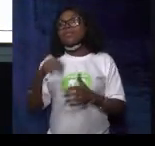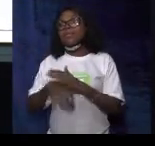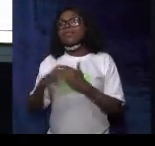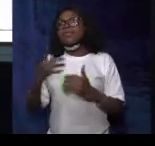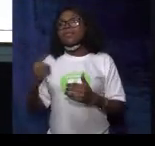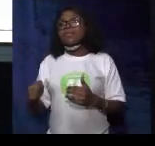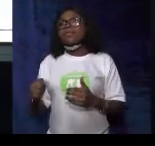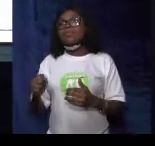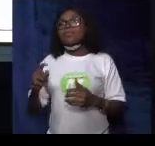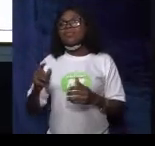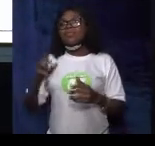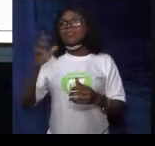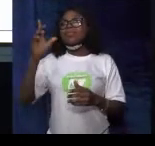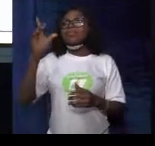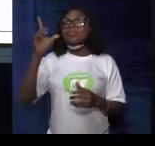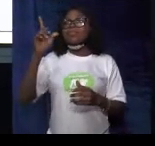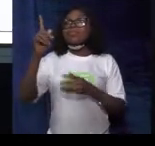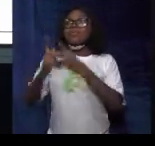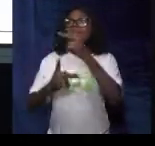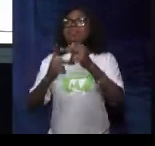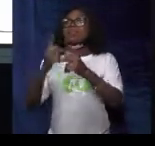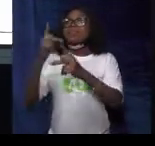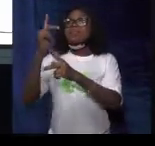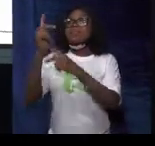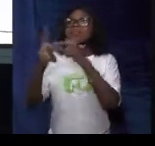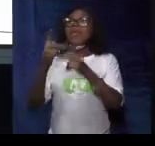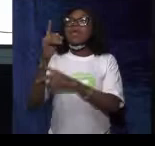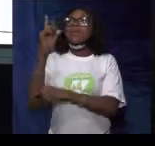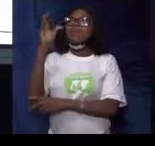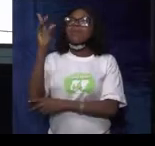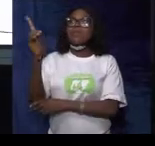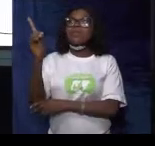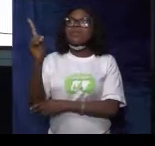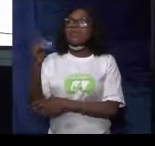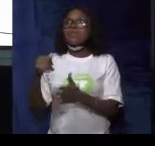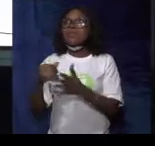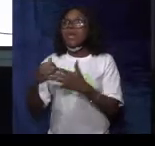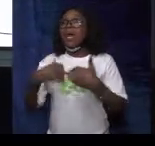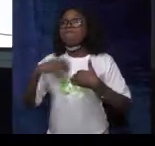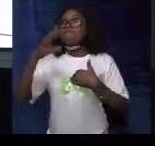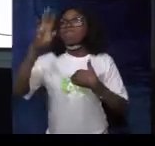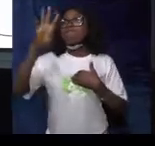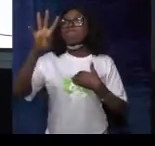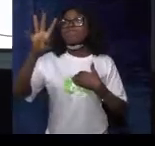the largest, and in this case it is type D, because you can see it has